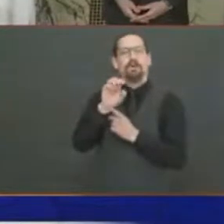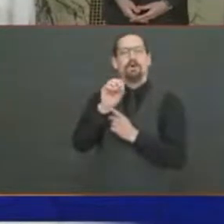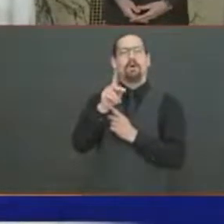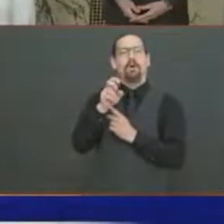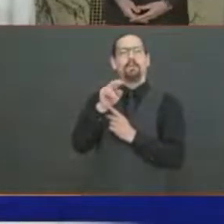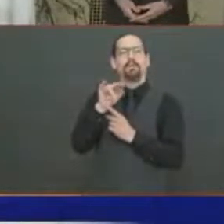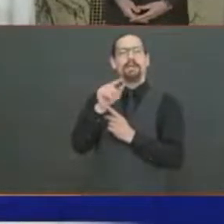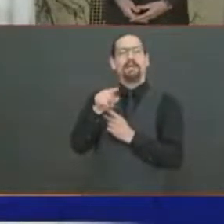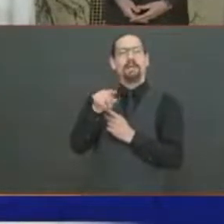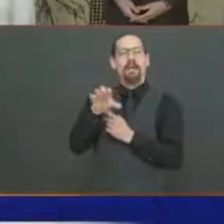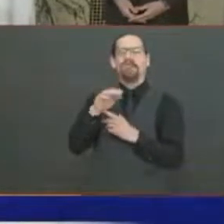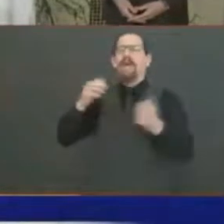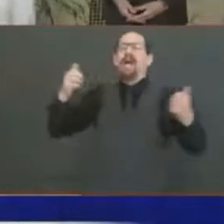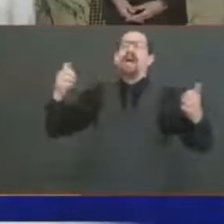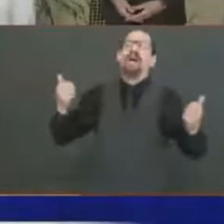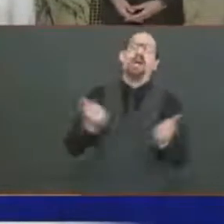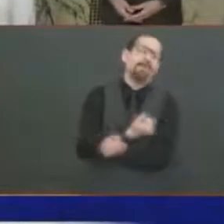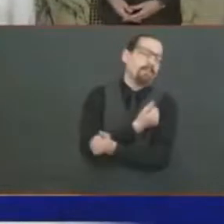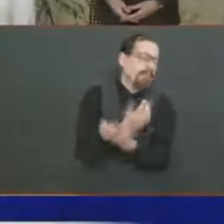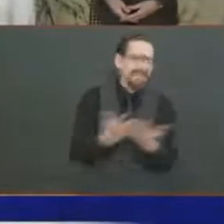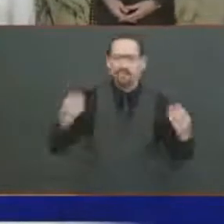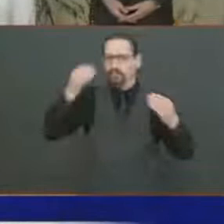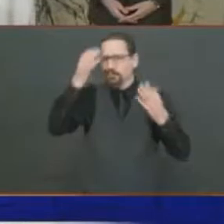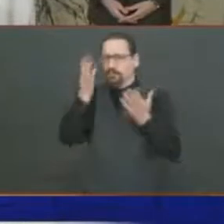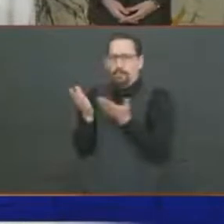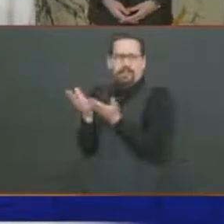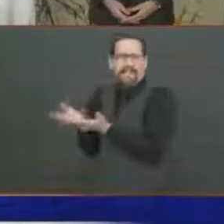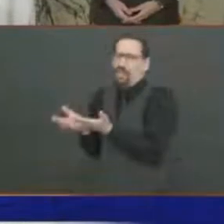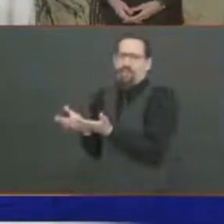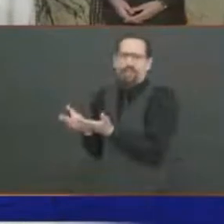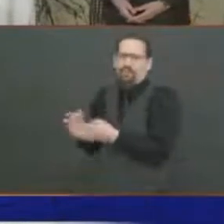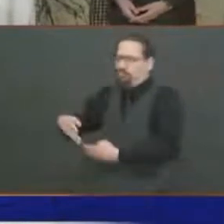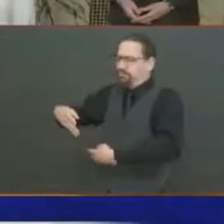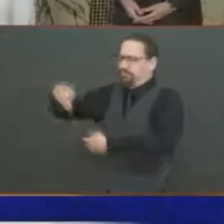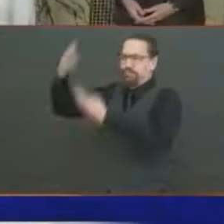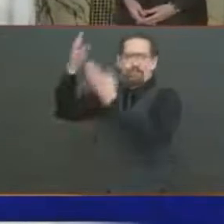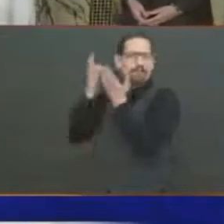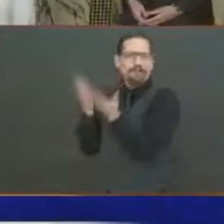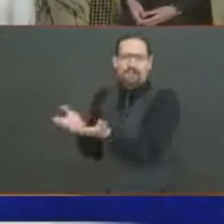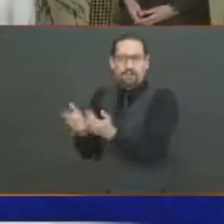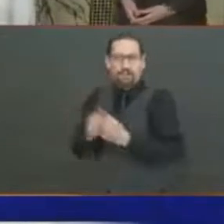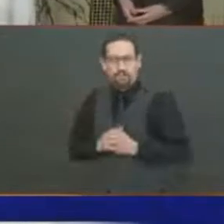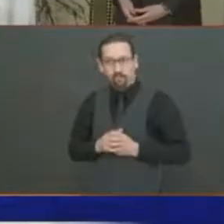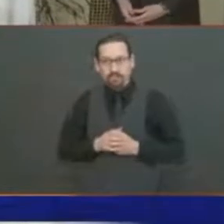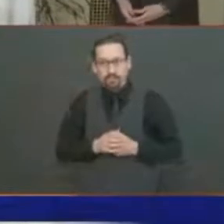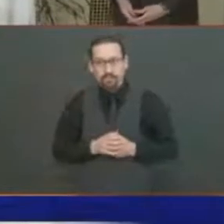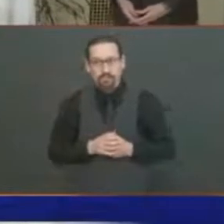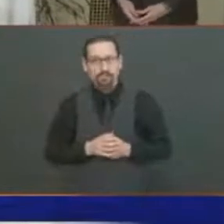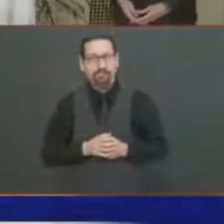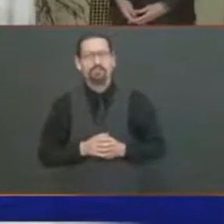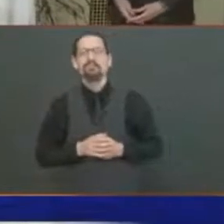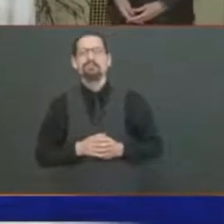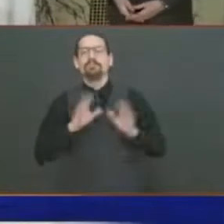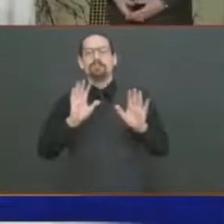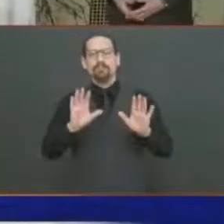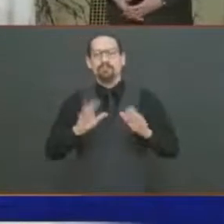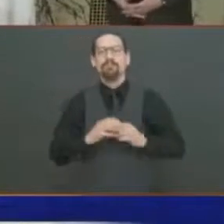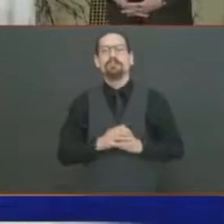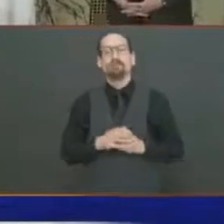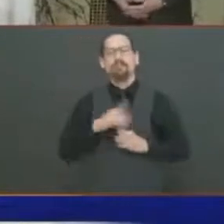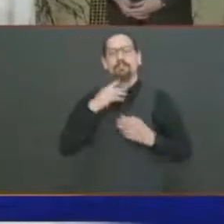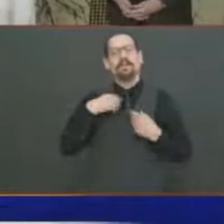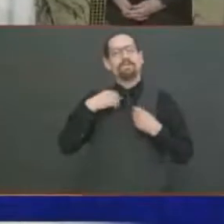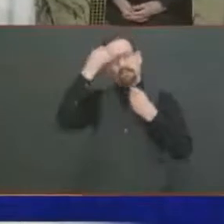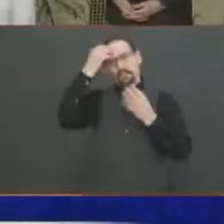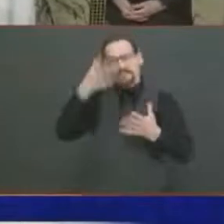Okay, I think that is a wrap for now. As it will say, information is the name of the game, and as is